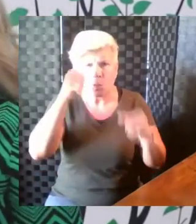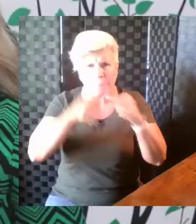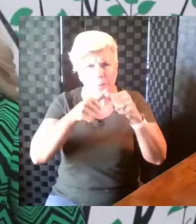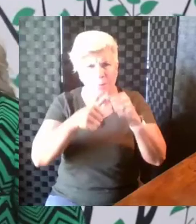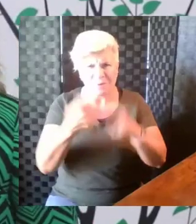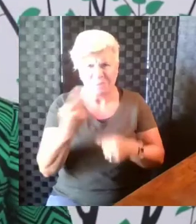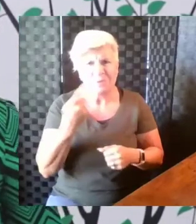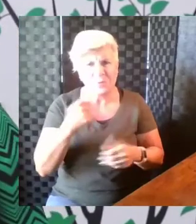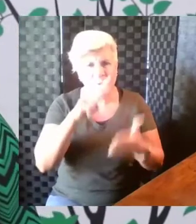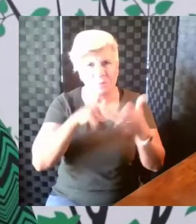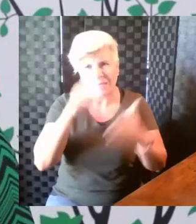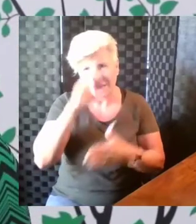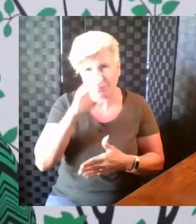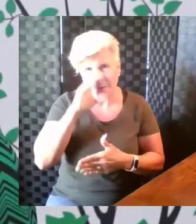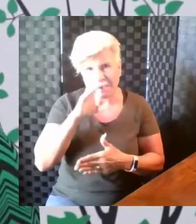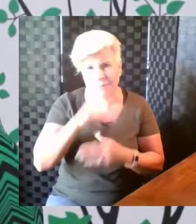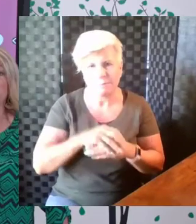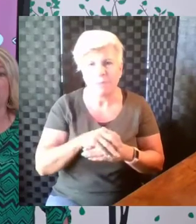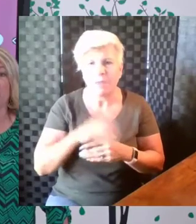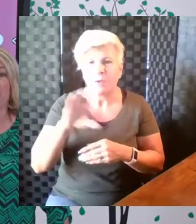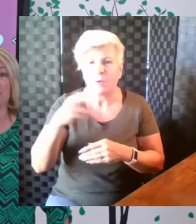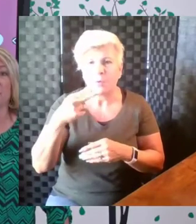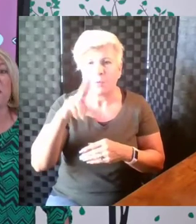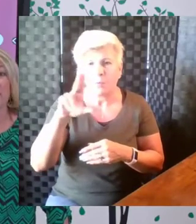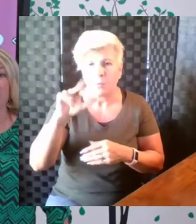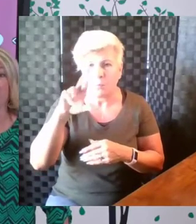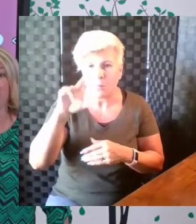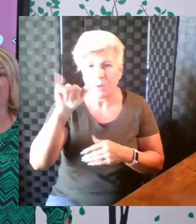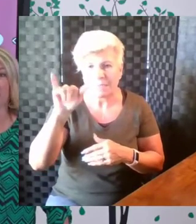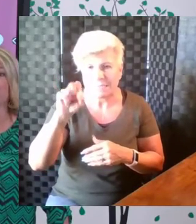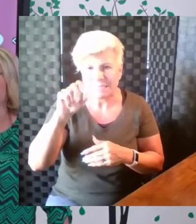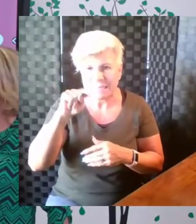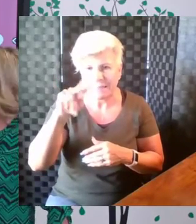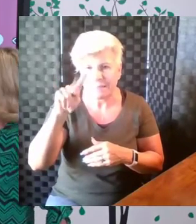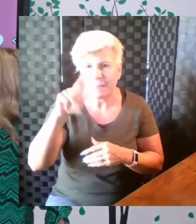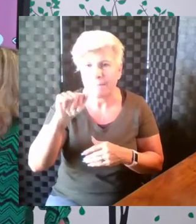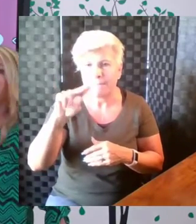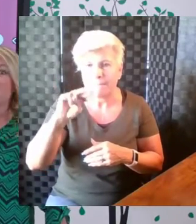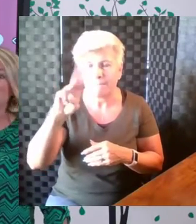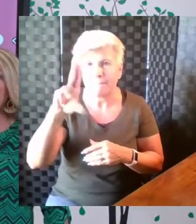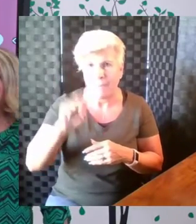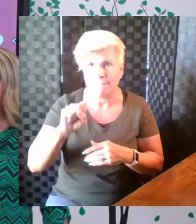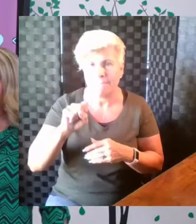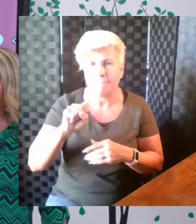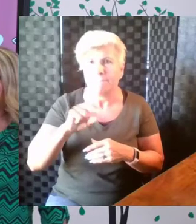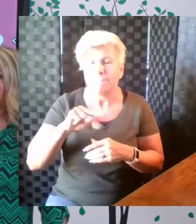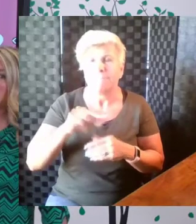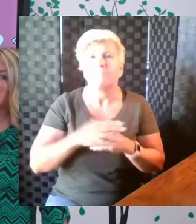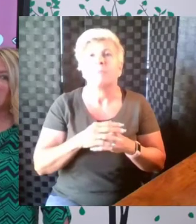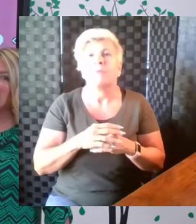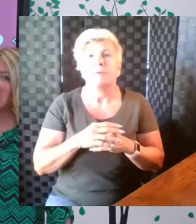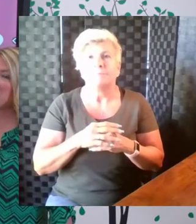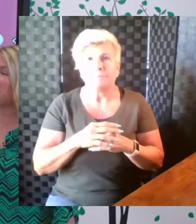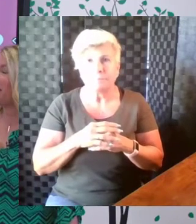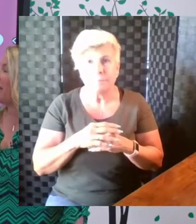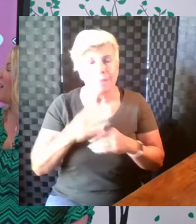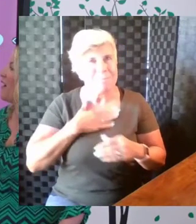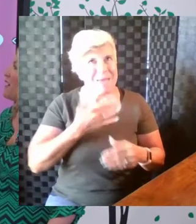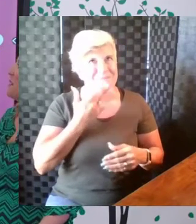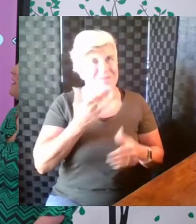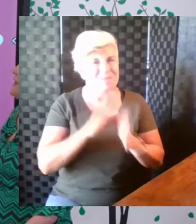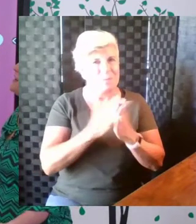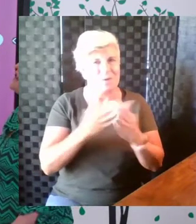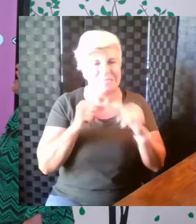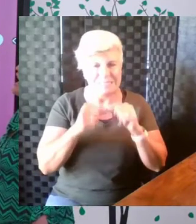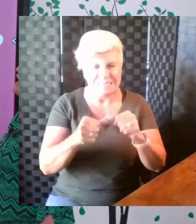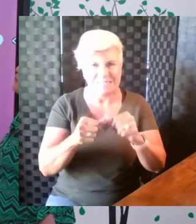Remember, we've been reading Chrysanthemum. It's a book from Scholastic by Kevin Hinkes. And of course, it's one of my favorites. So we're going to keep reading